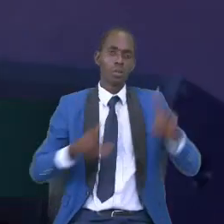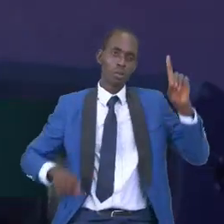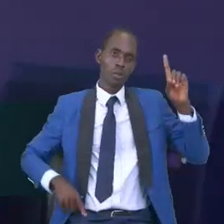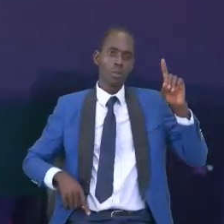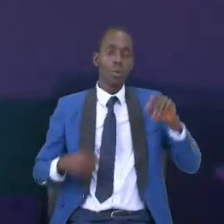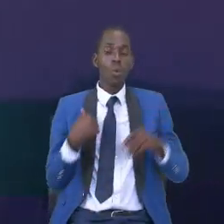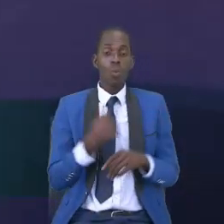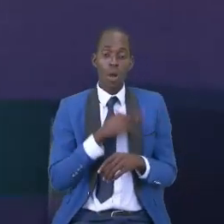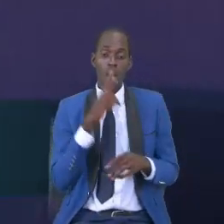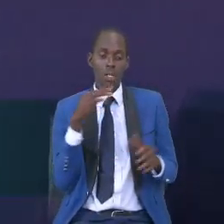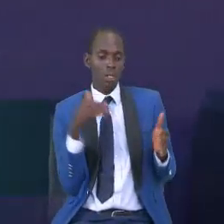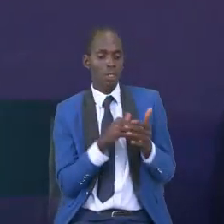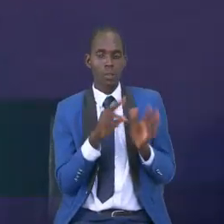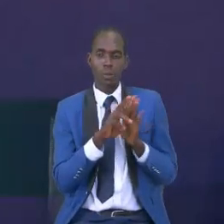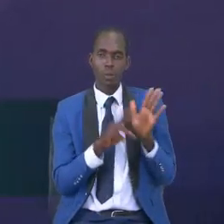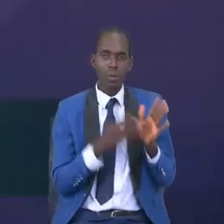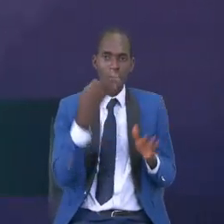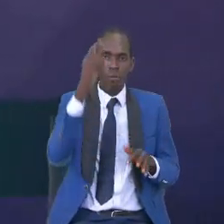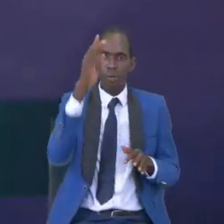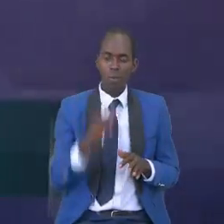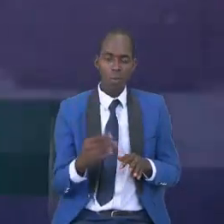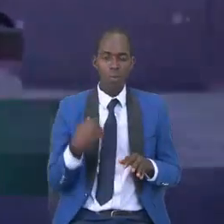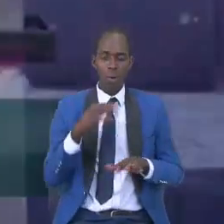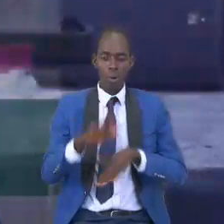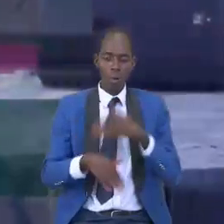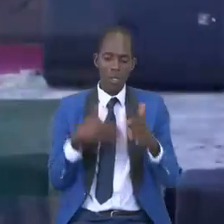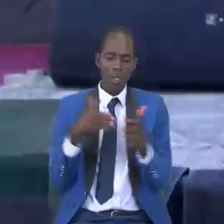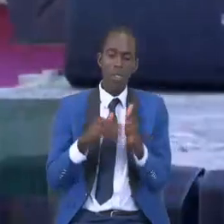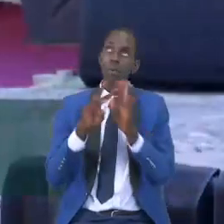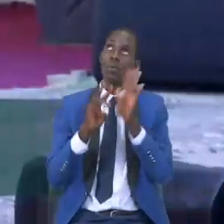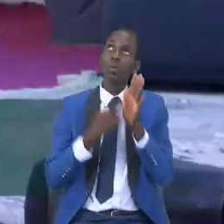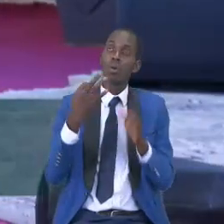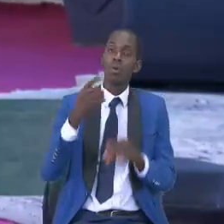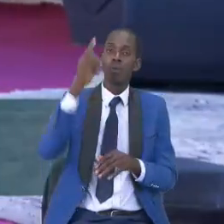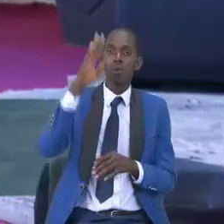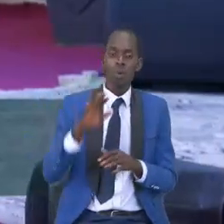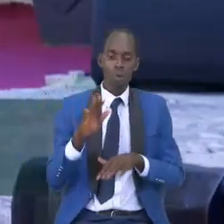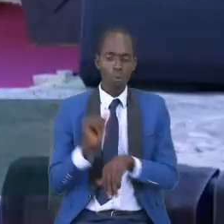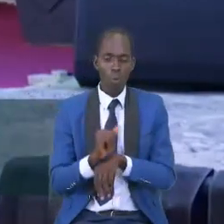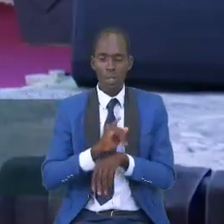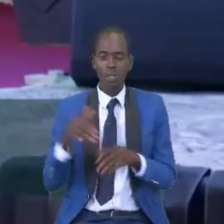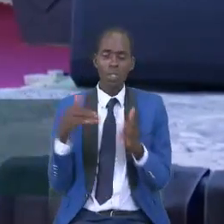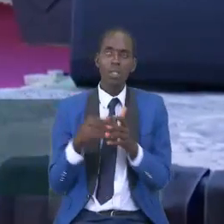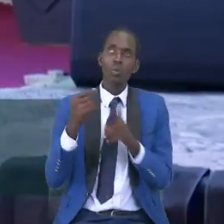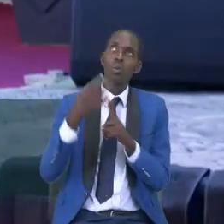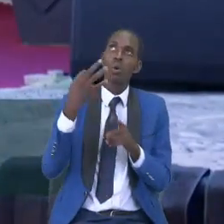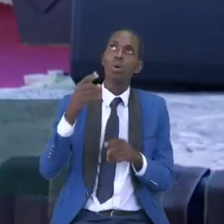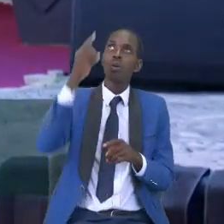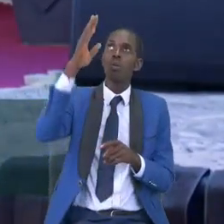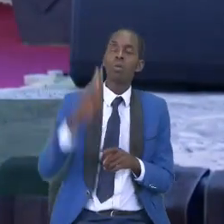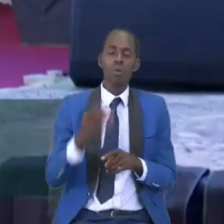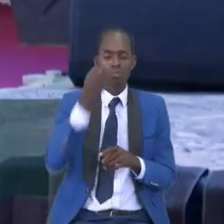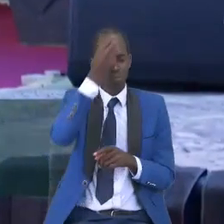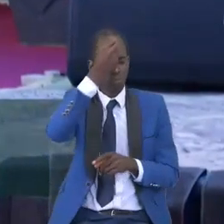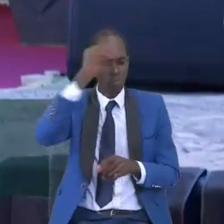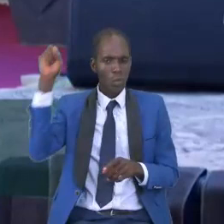will of God. We're walking against the will of God. We're living against the word of God. We're rebelling against the revelation of the